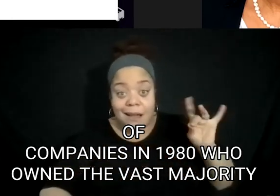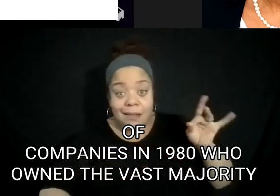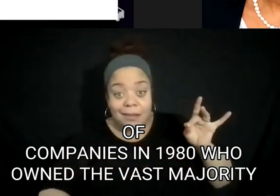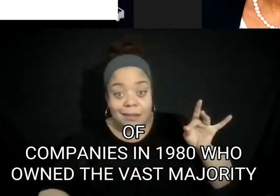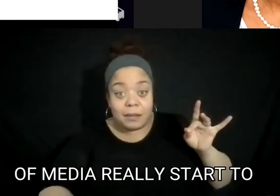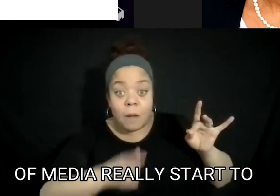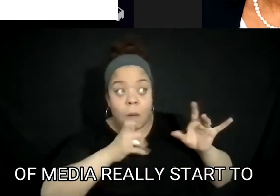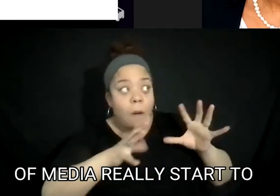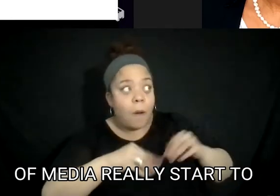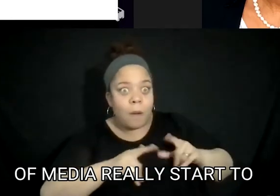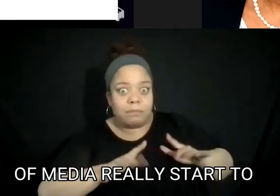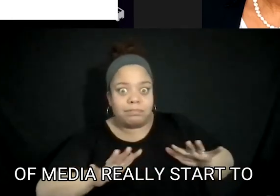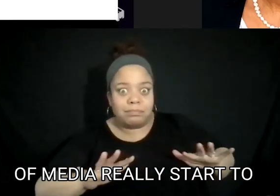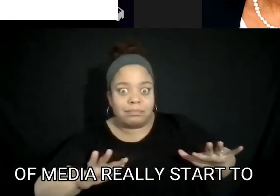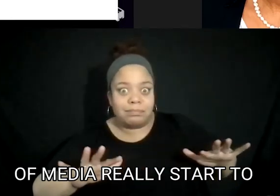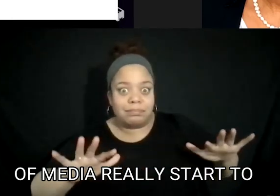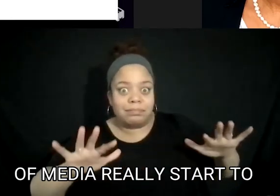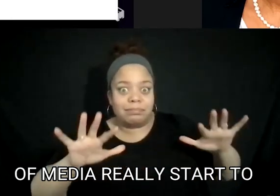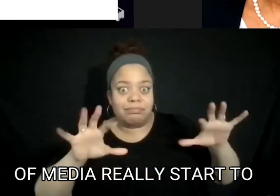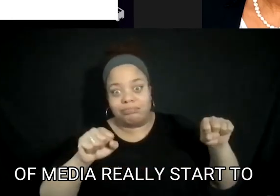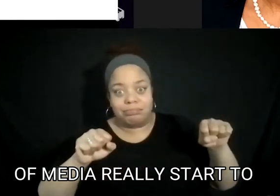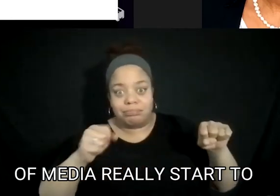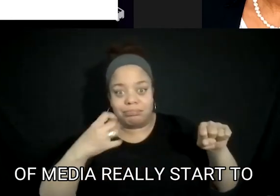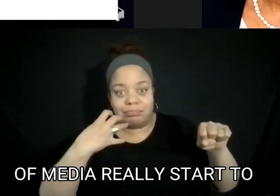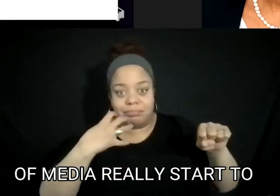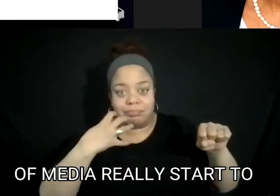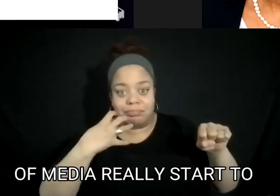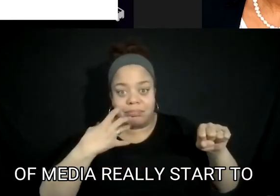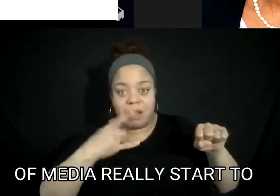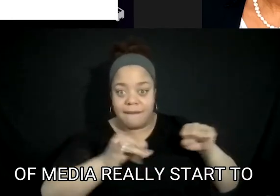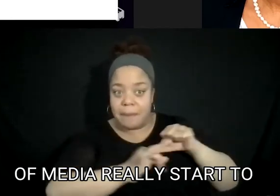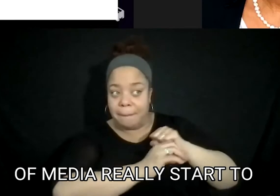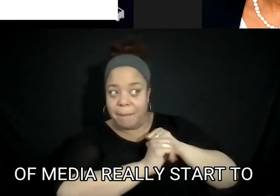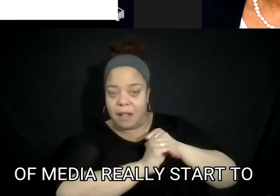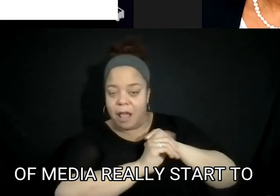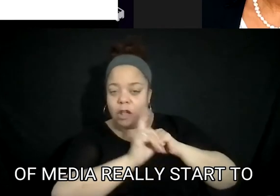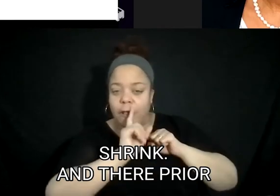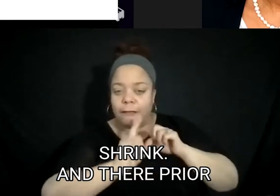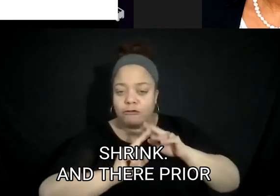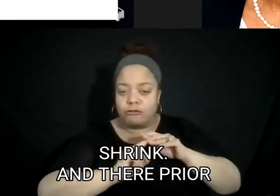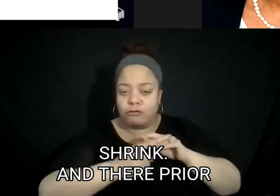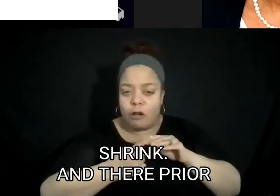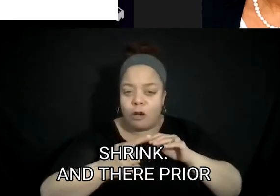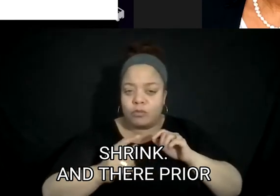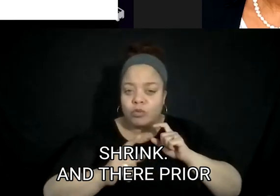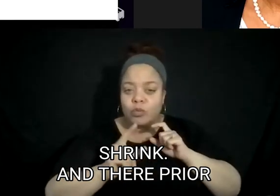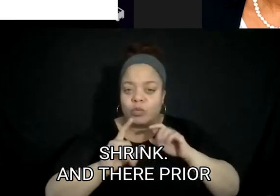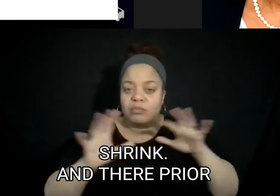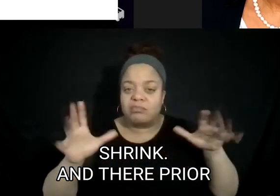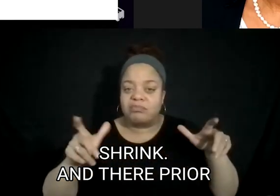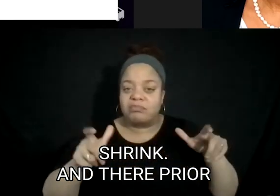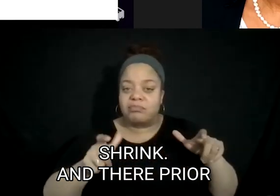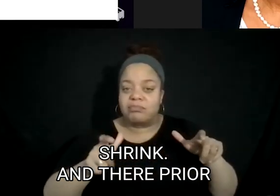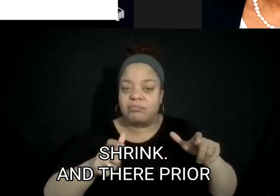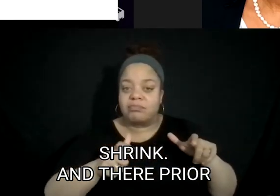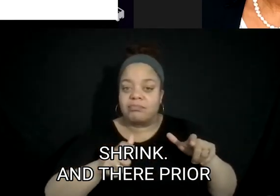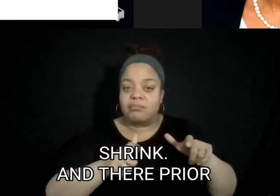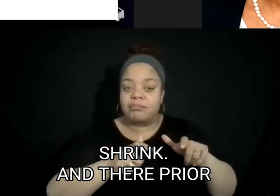There were limits prior to 1980 on the like limits of what you could own. So, you know, you weren't allowed to